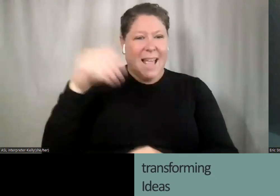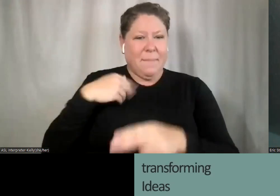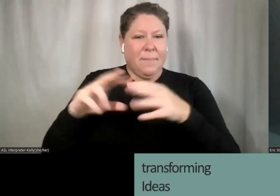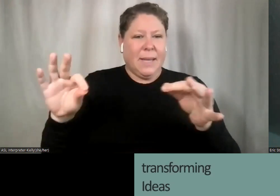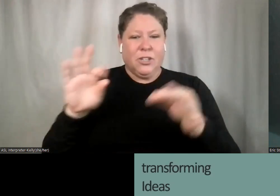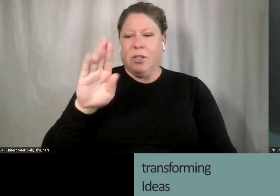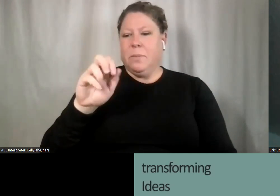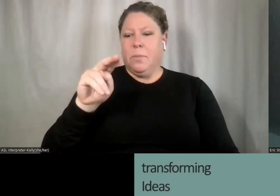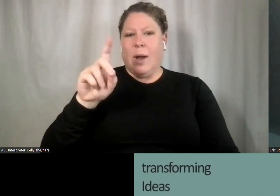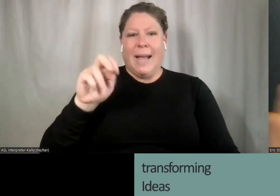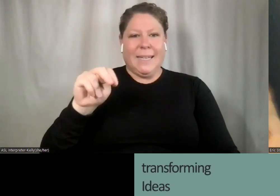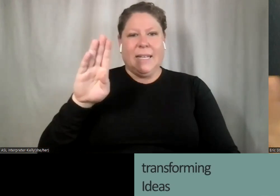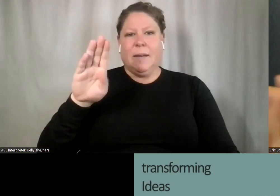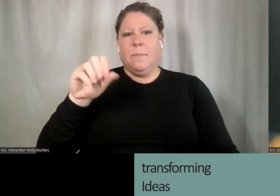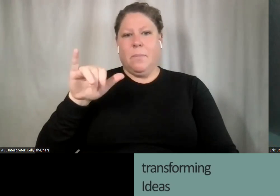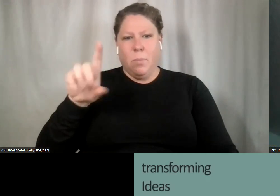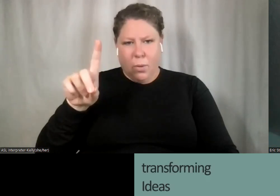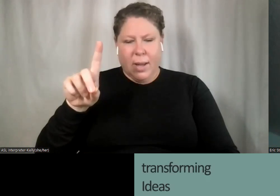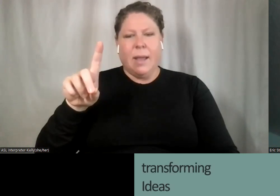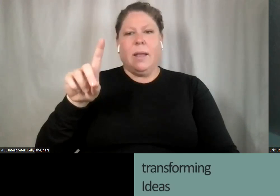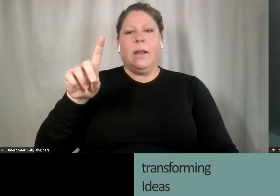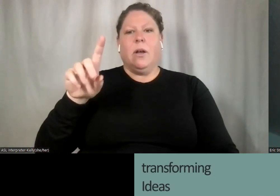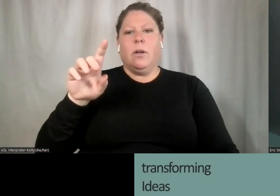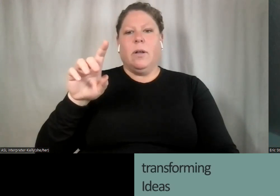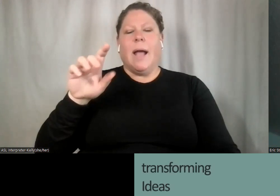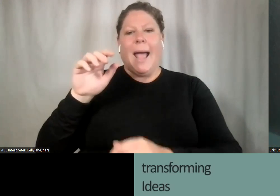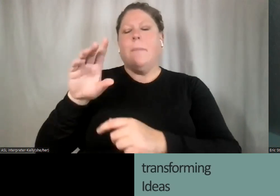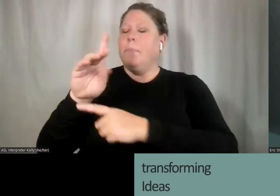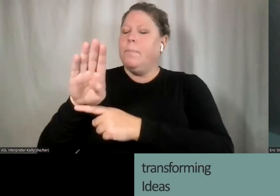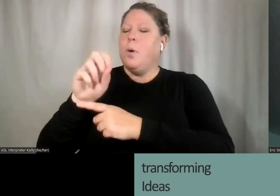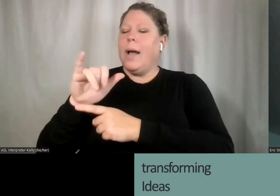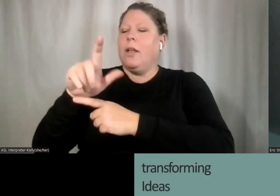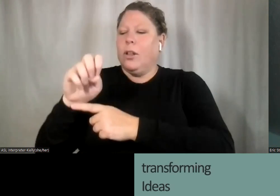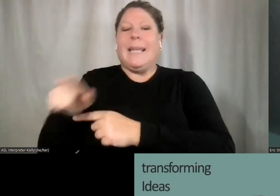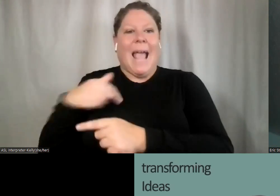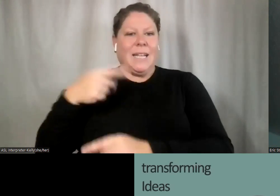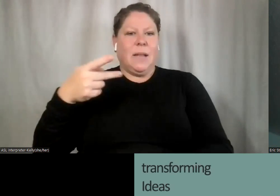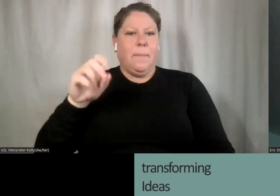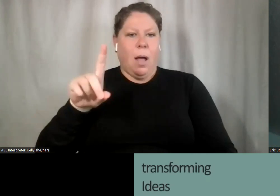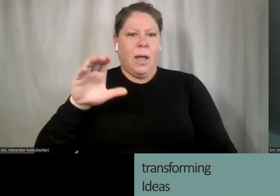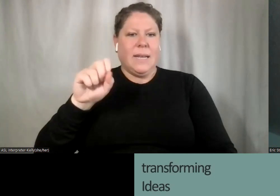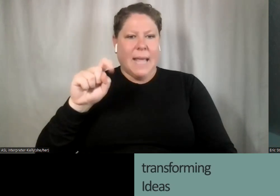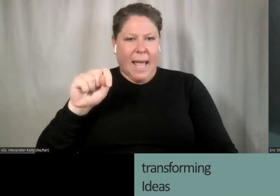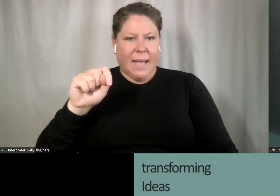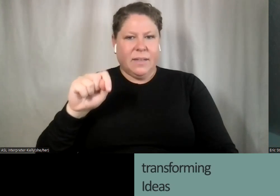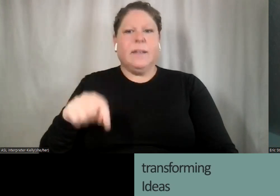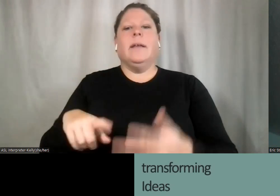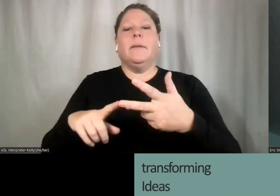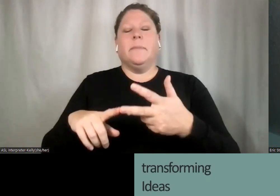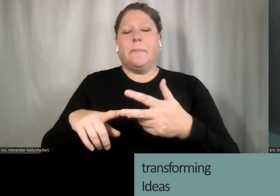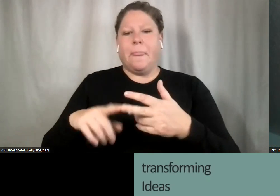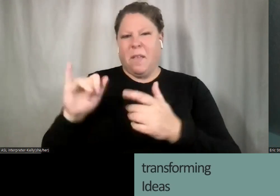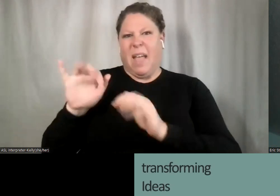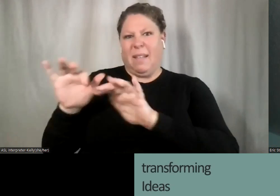And then the Bossing Pants has that story of how to do improv. Awesome. Thank you. And I'm